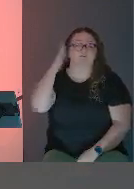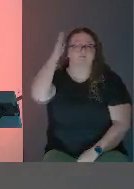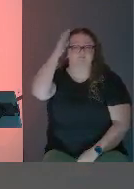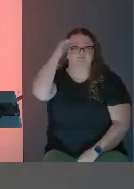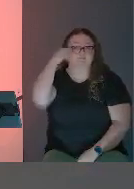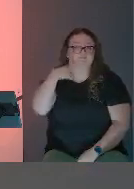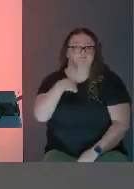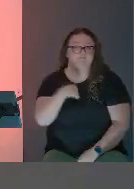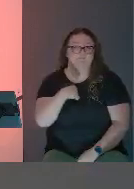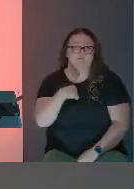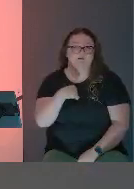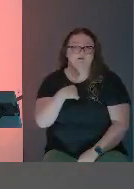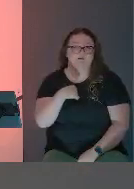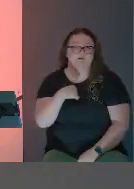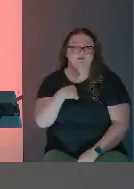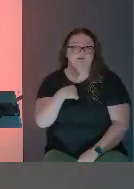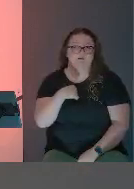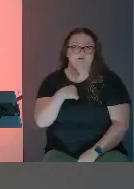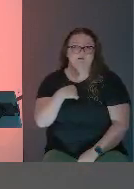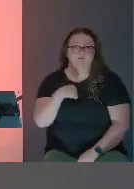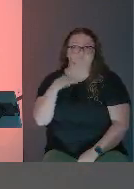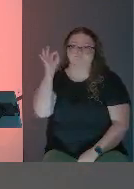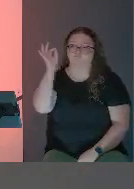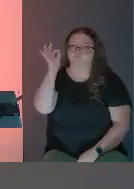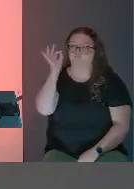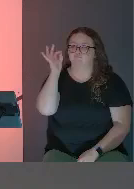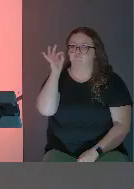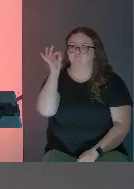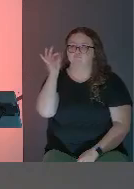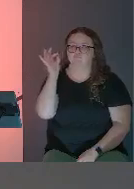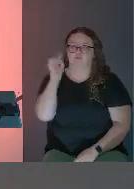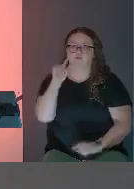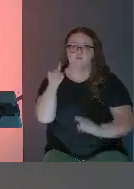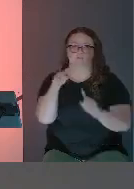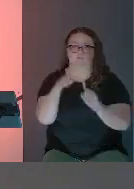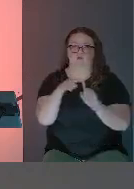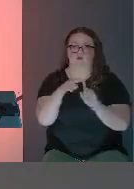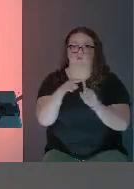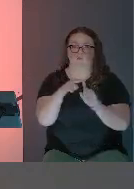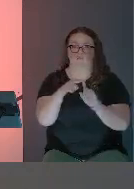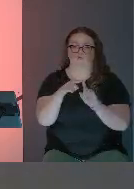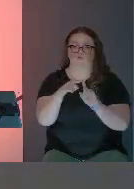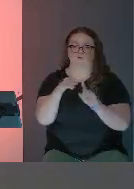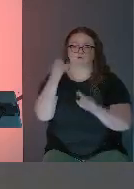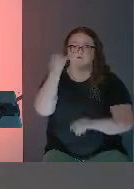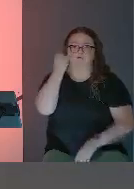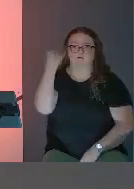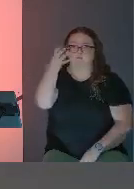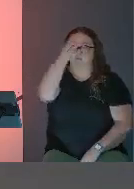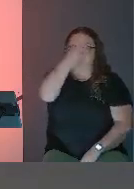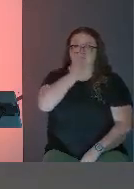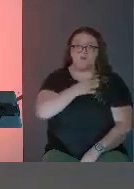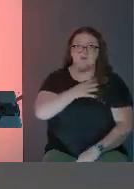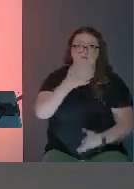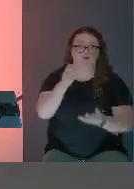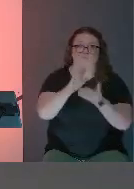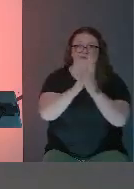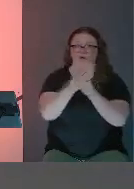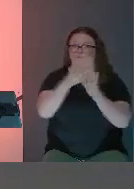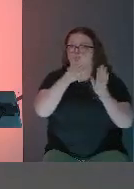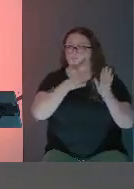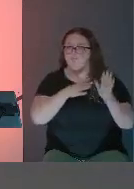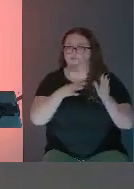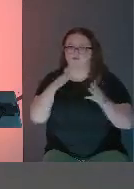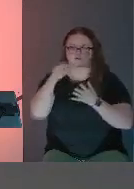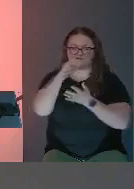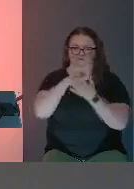I kind of got on a little bit of a soapbox, and I was talking about this whole notion or idea of men wanting to be women and all this